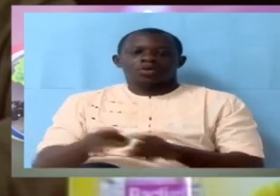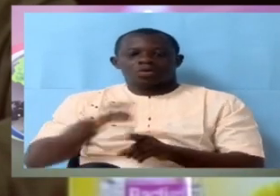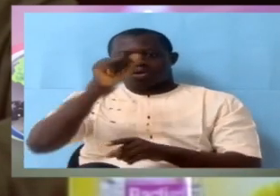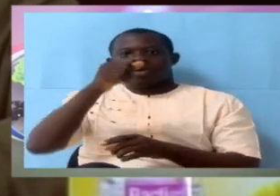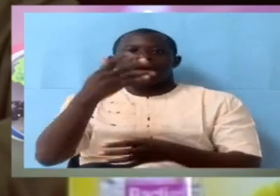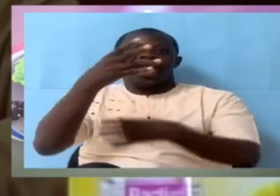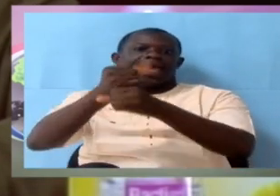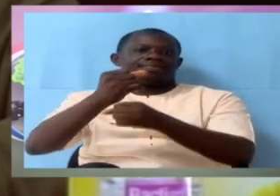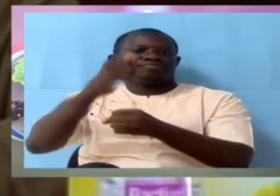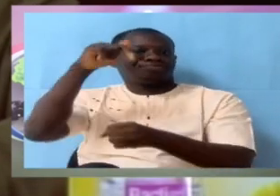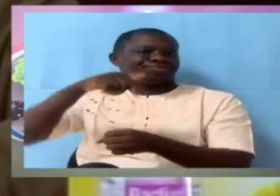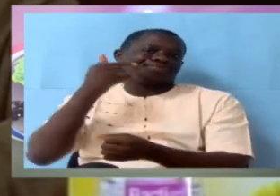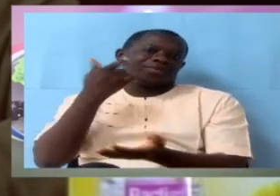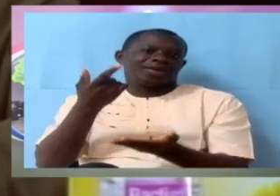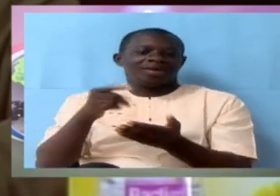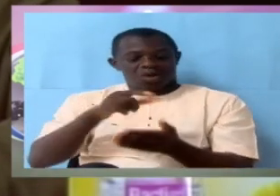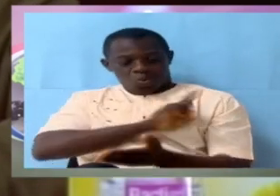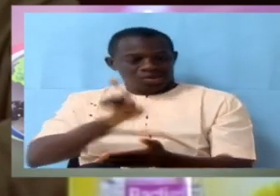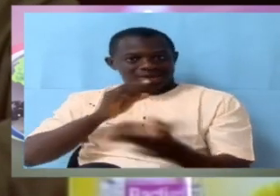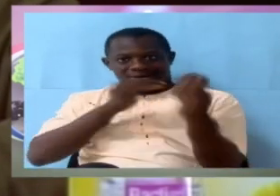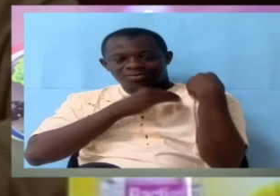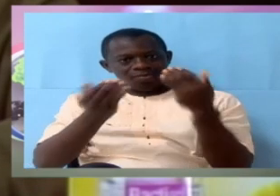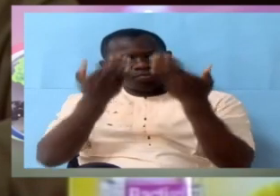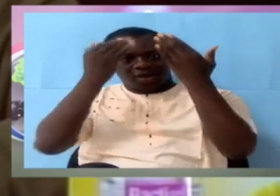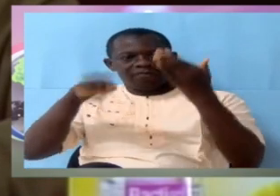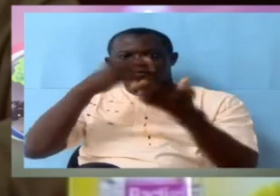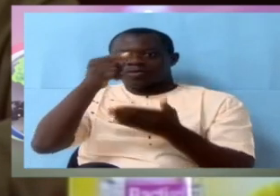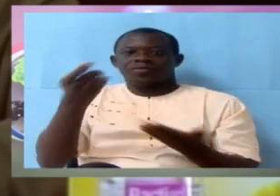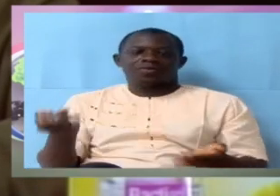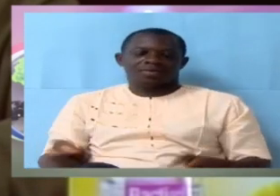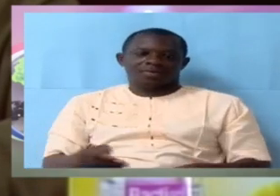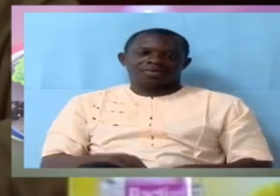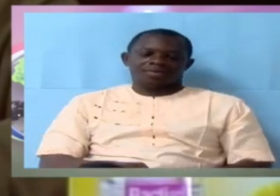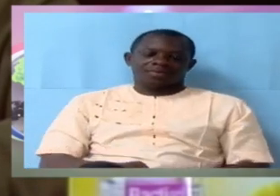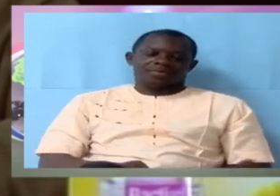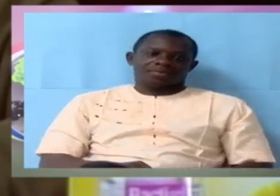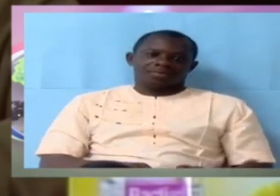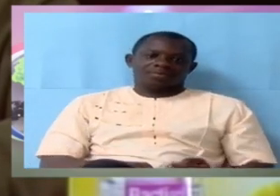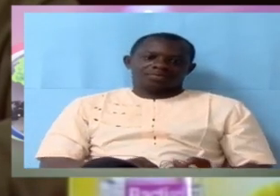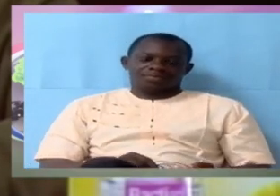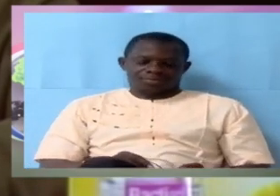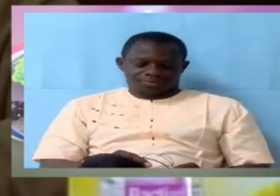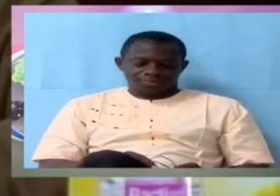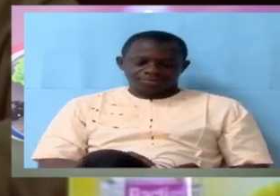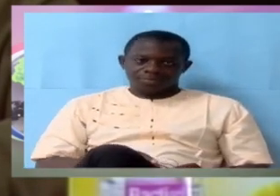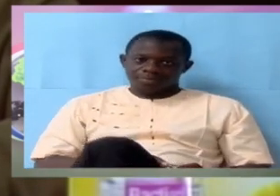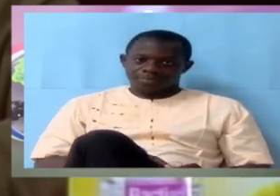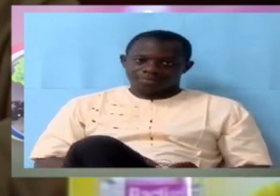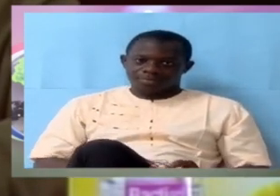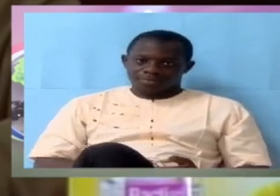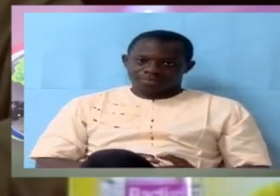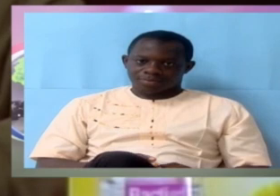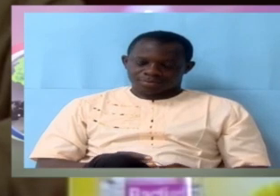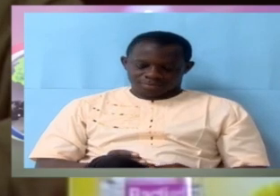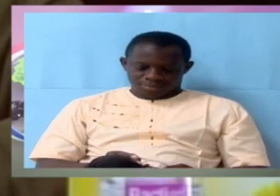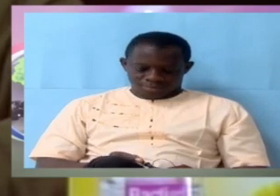comfort. Inumbara bake sedo. Abaraka bake eduata odua alama mutalam bema ntul fanalu molleti ndel fana